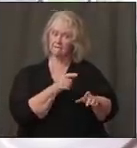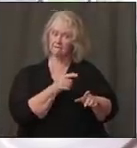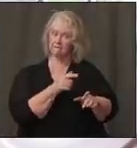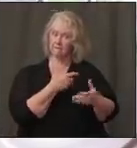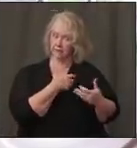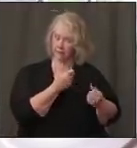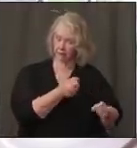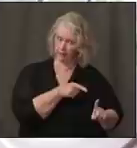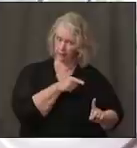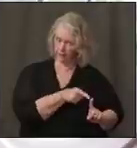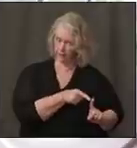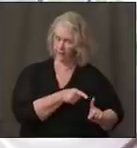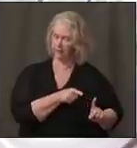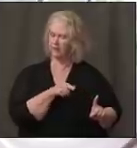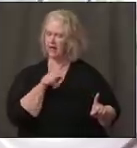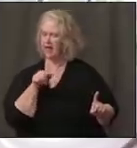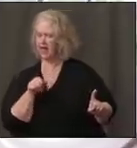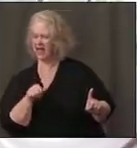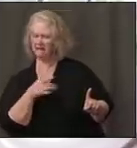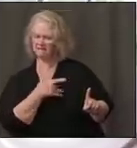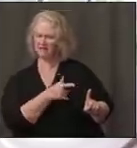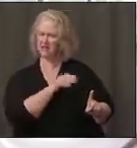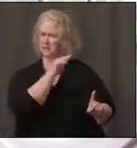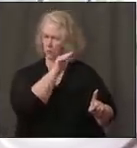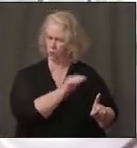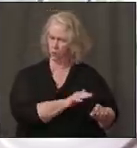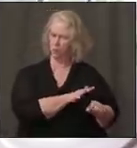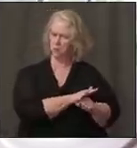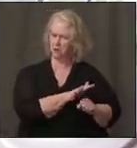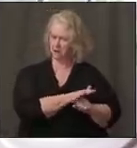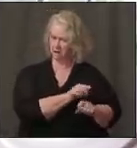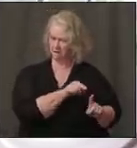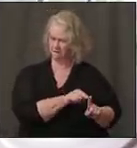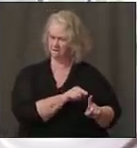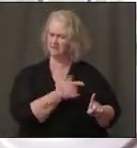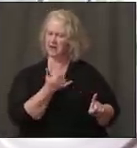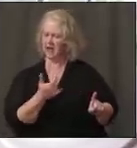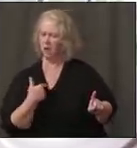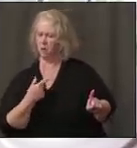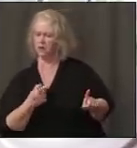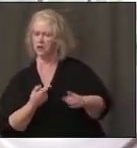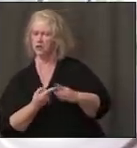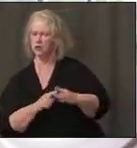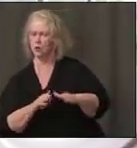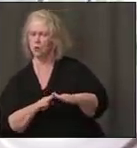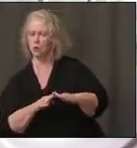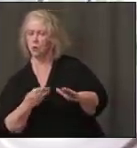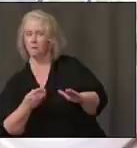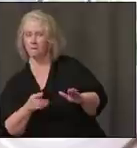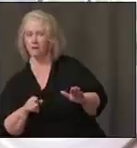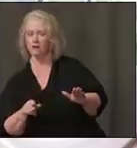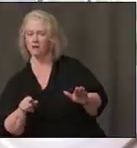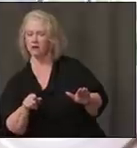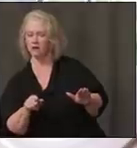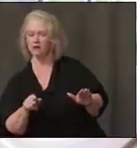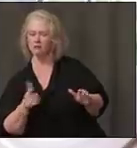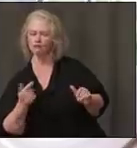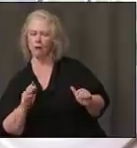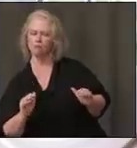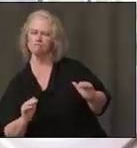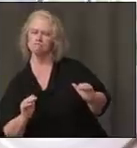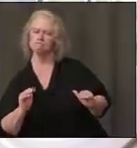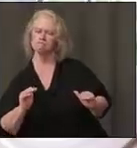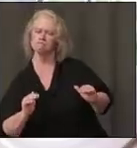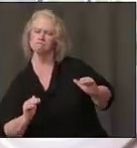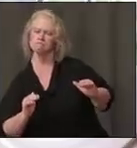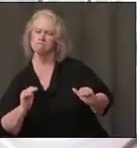to a point where we've lowered the risk enough where we can start to reopen to offset the other risks that we're taking from